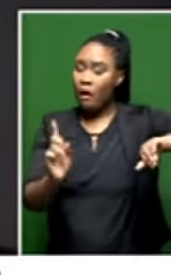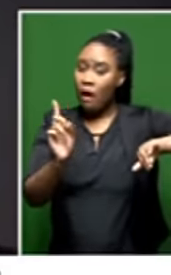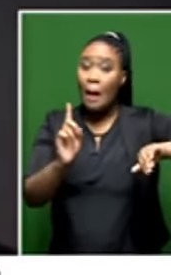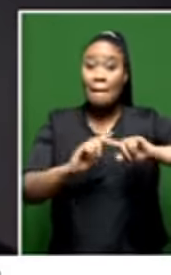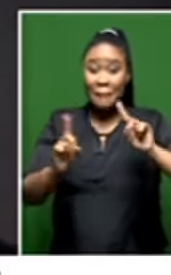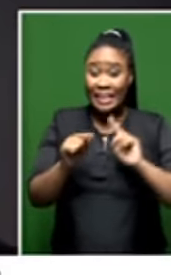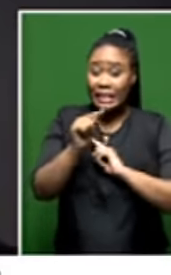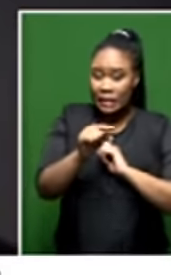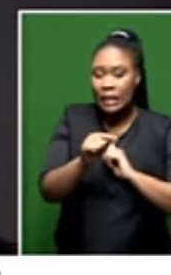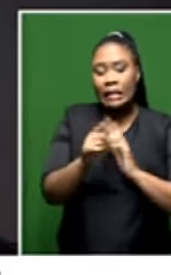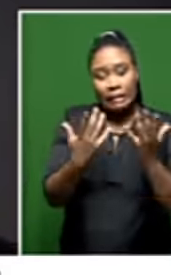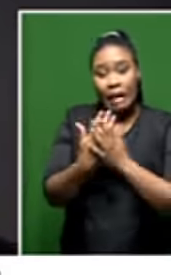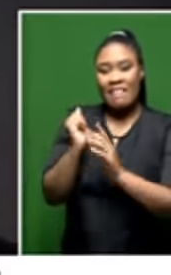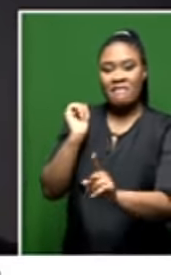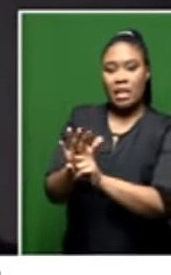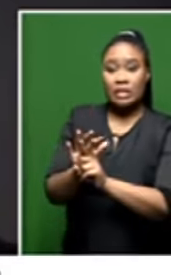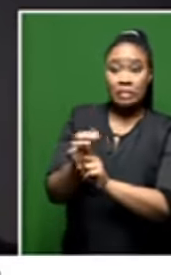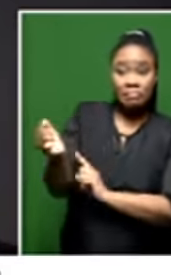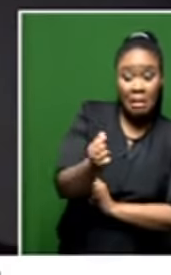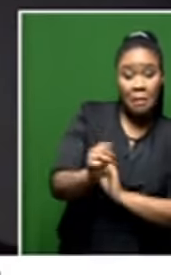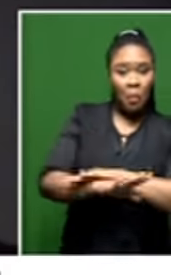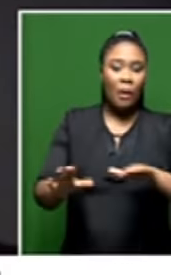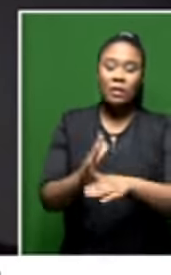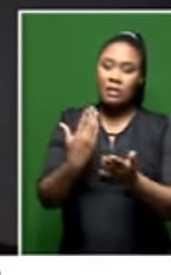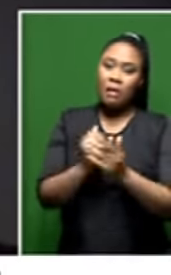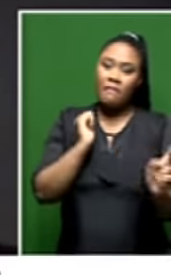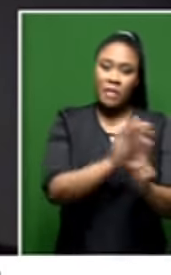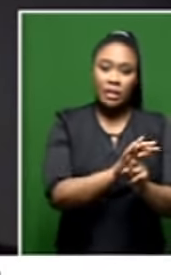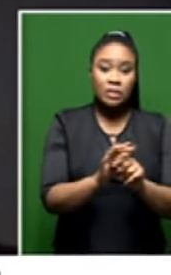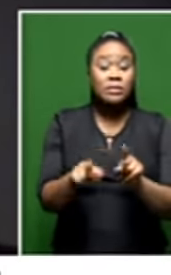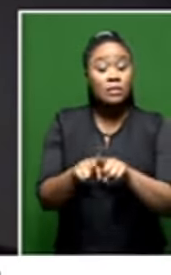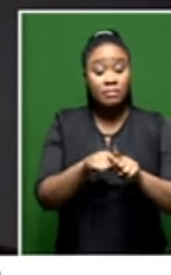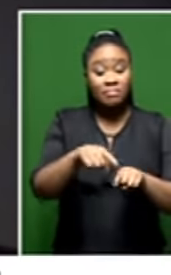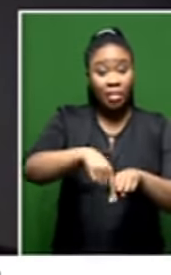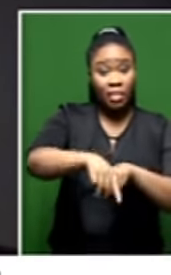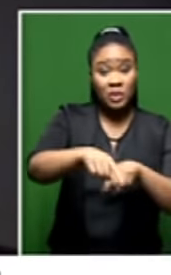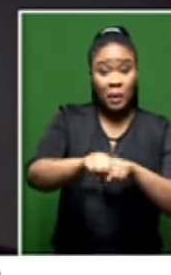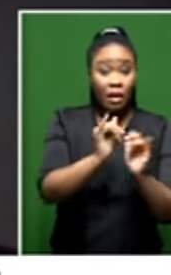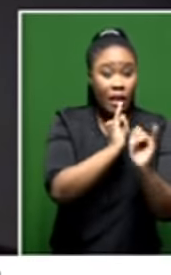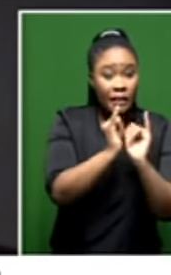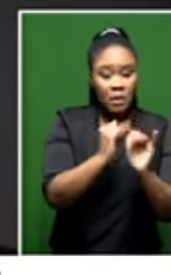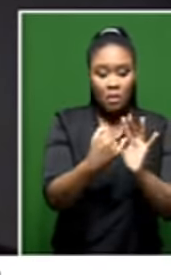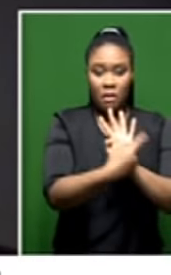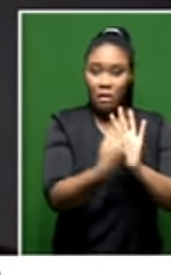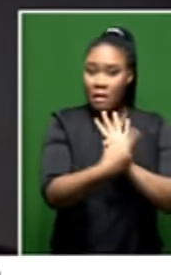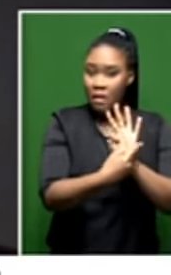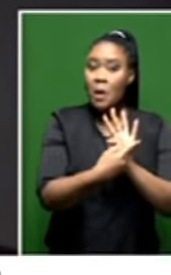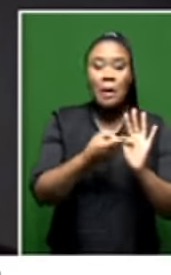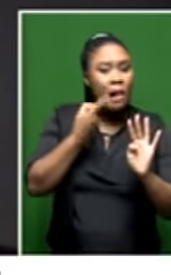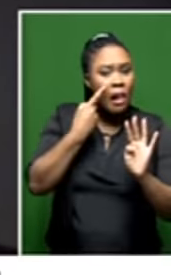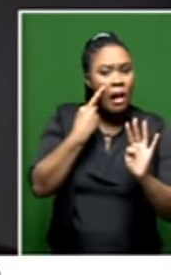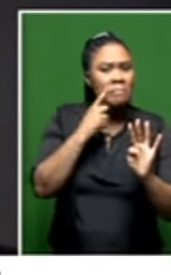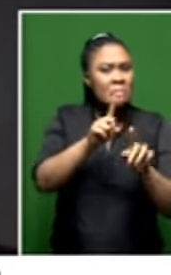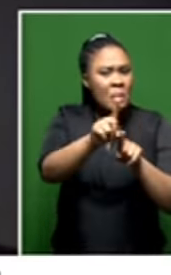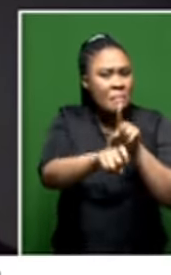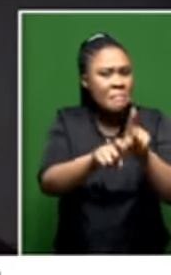to play a role. And it may well also play a role in the interviews this week. It'll be very interesting to see what kind of questions relating to his